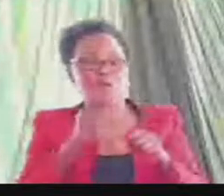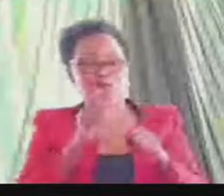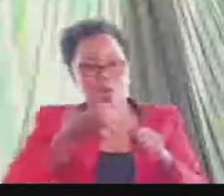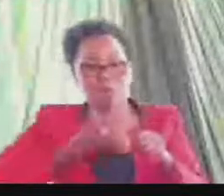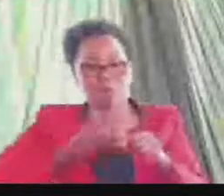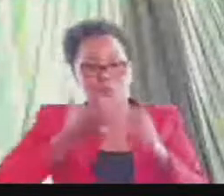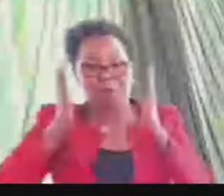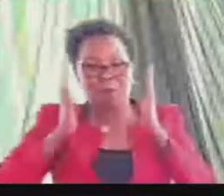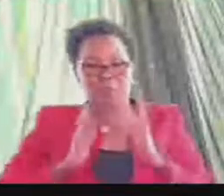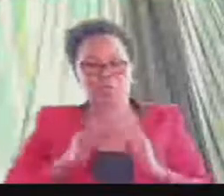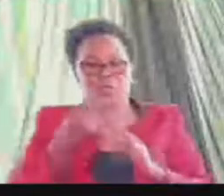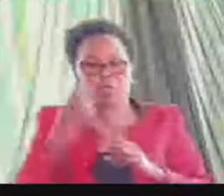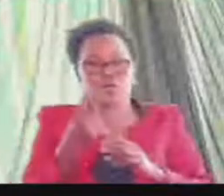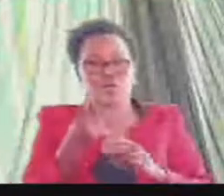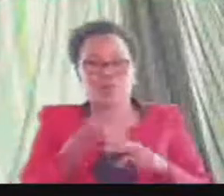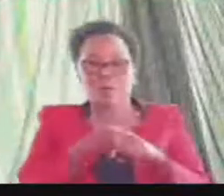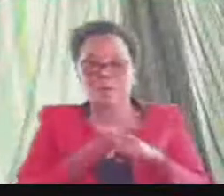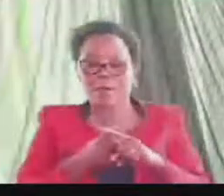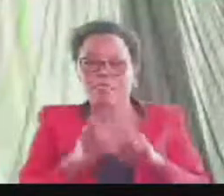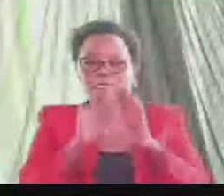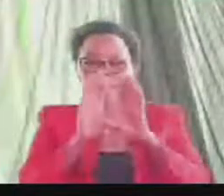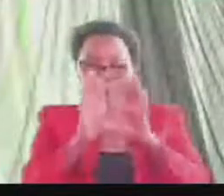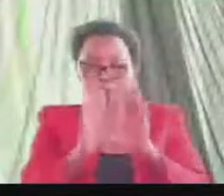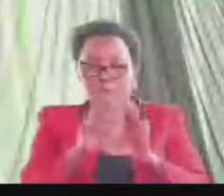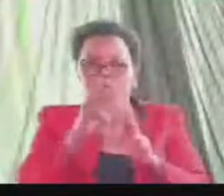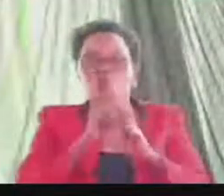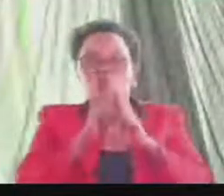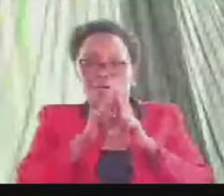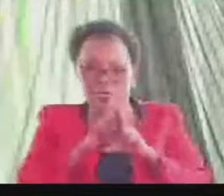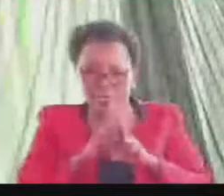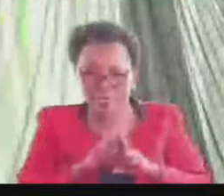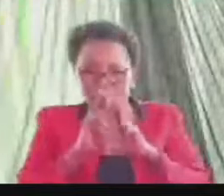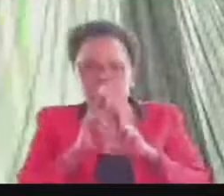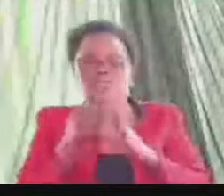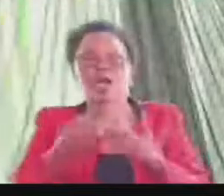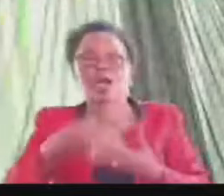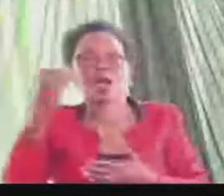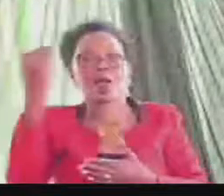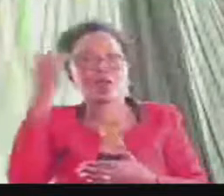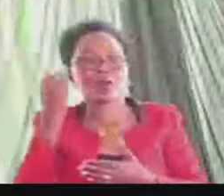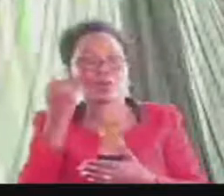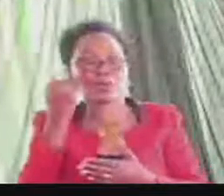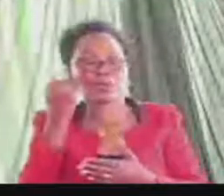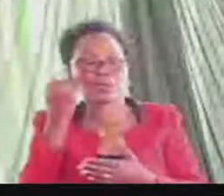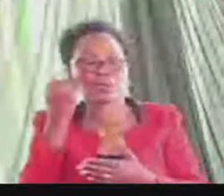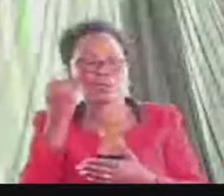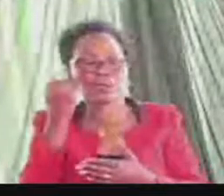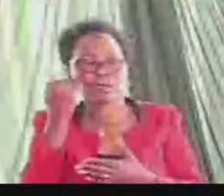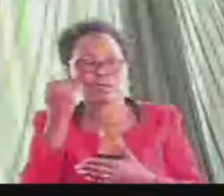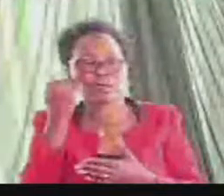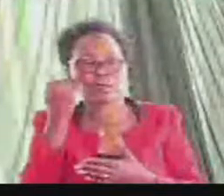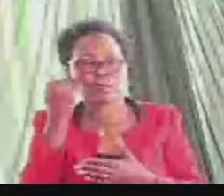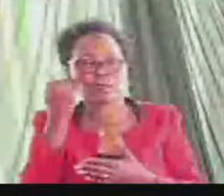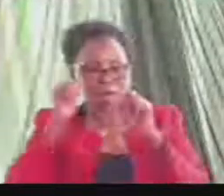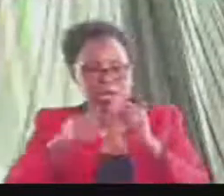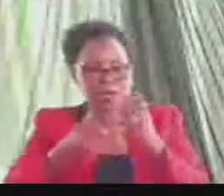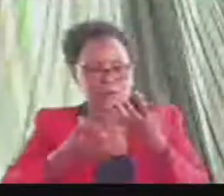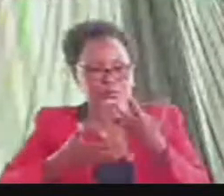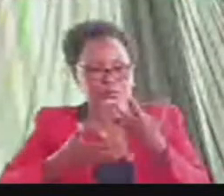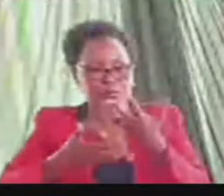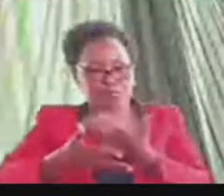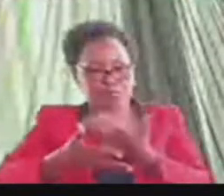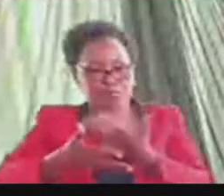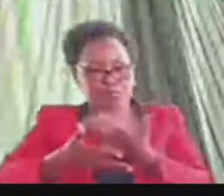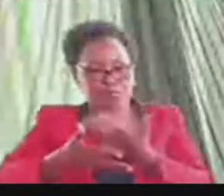but it is a requirement that you respect a higher court. So I would be engaging all